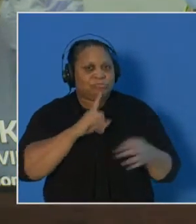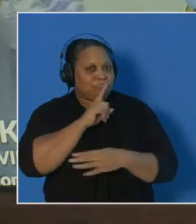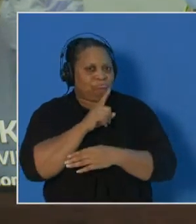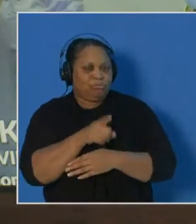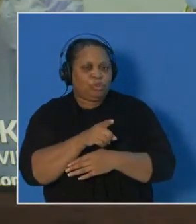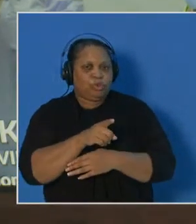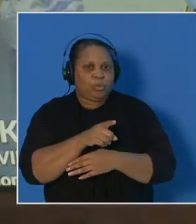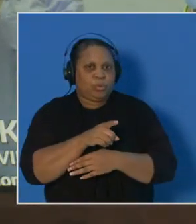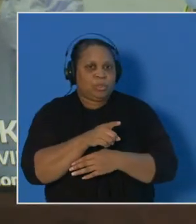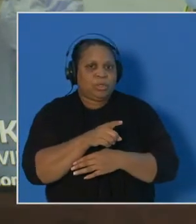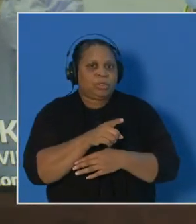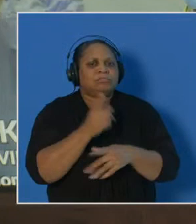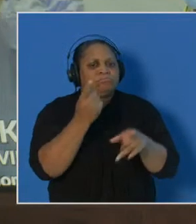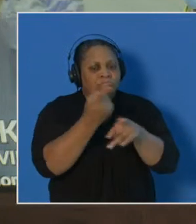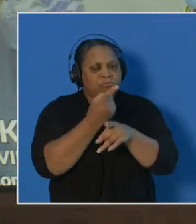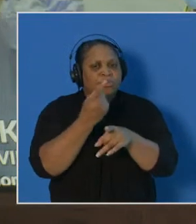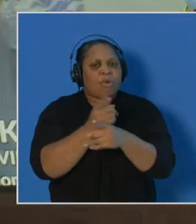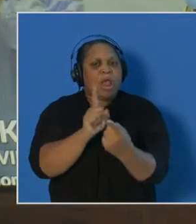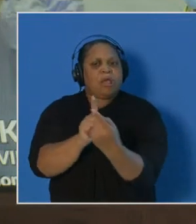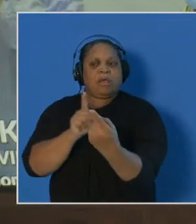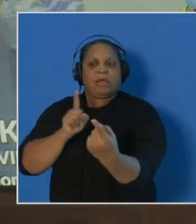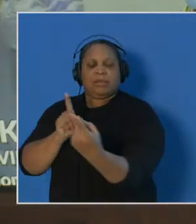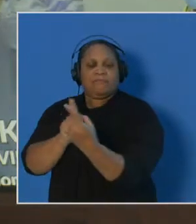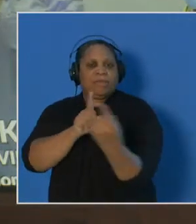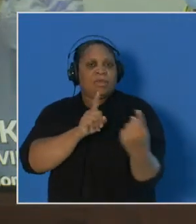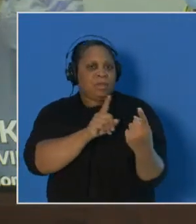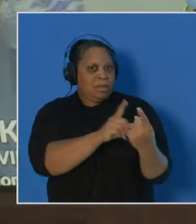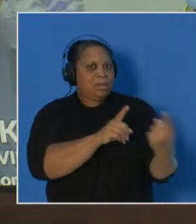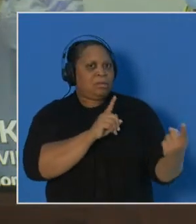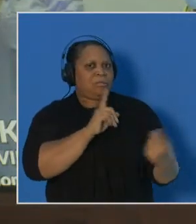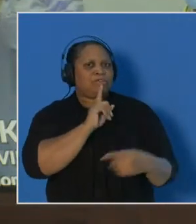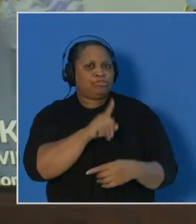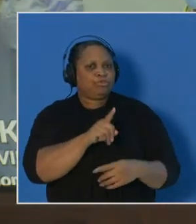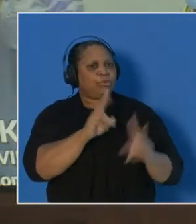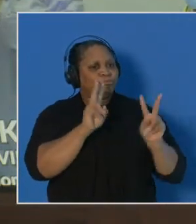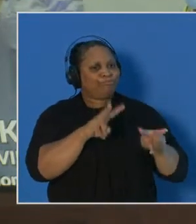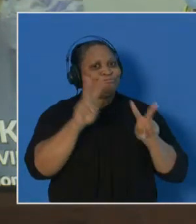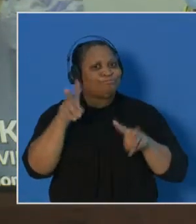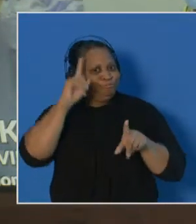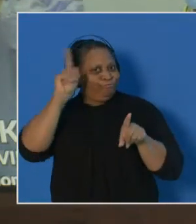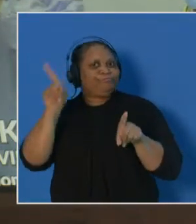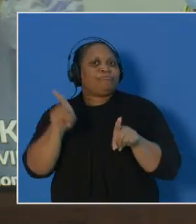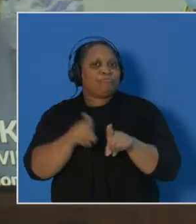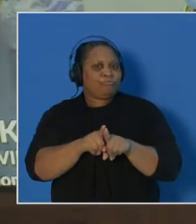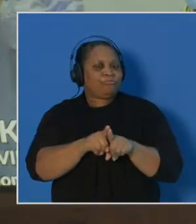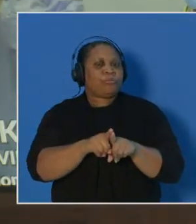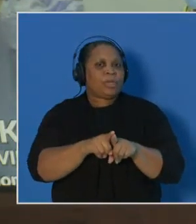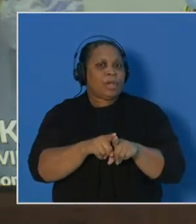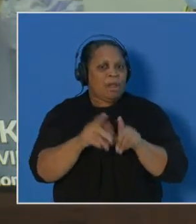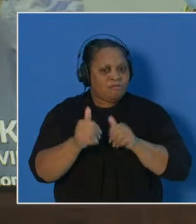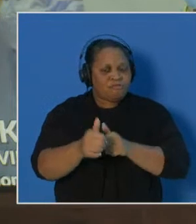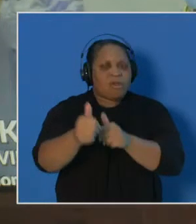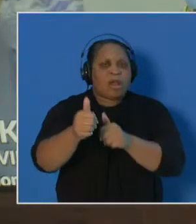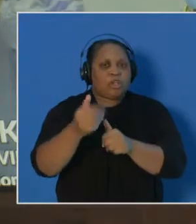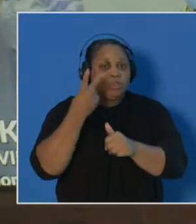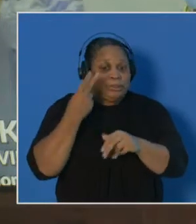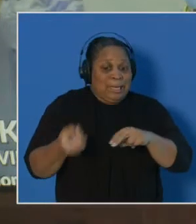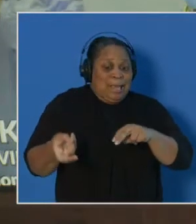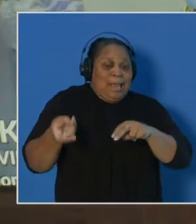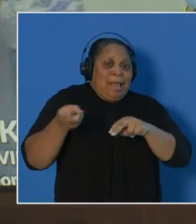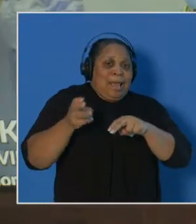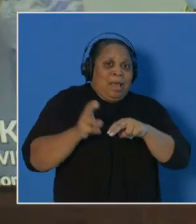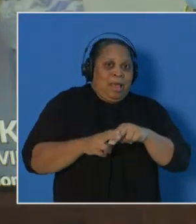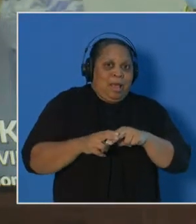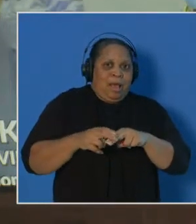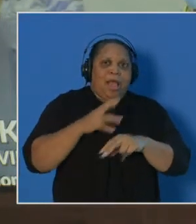ensure that we have the appropriate physical distancing and make sure that it is observed. Places of worship usually see a higher percentage of our seniors